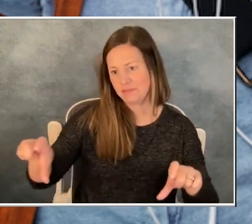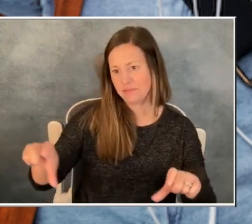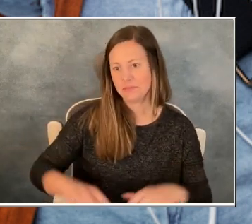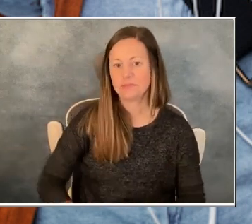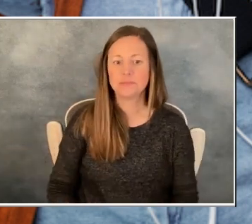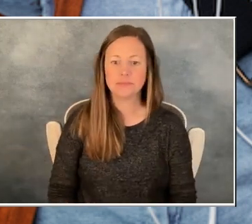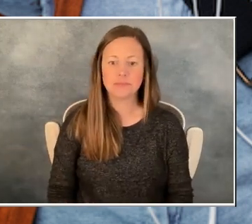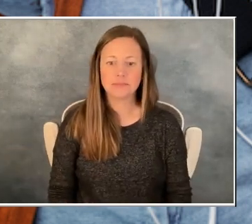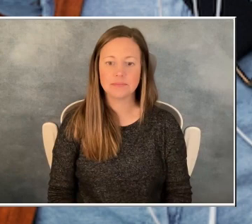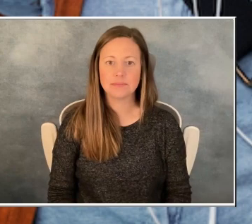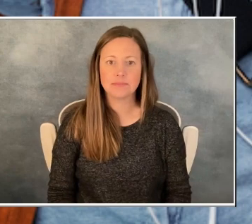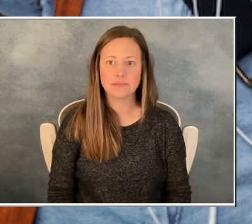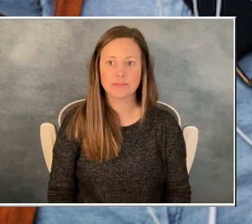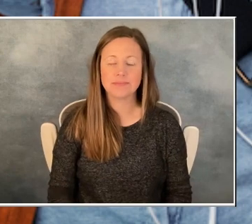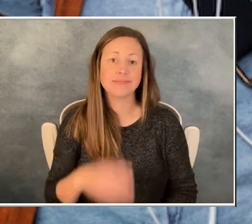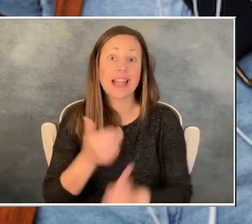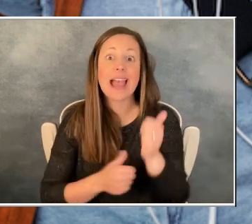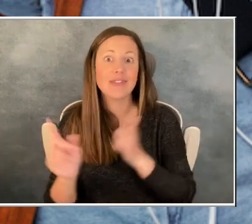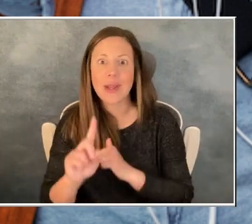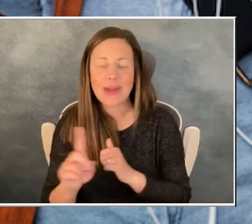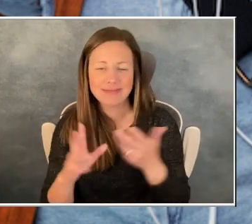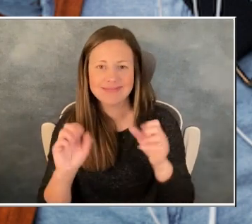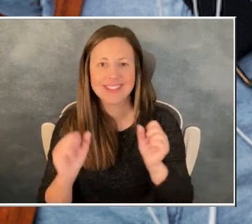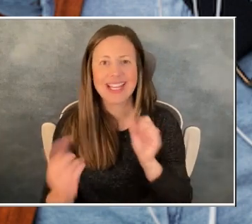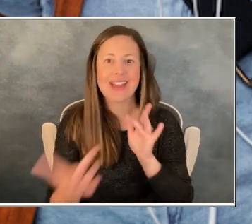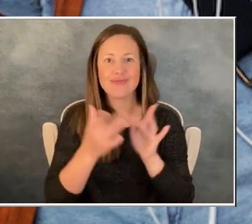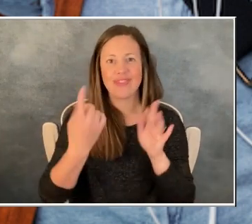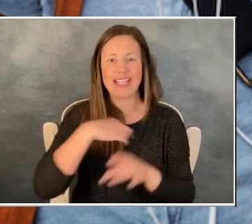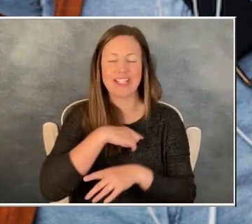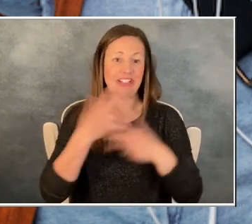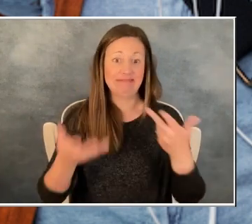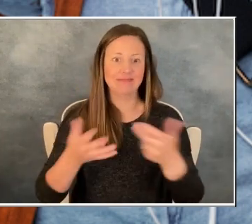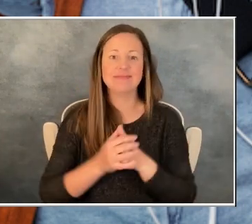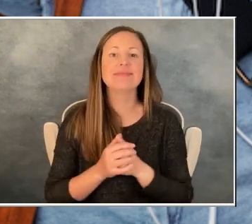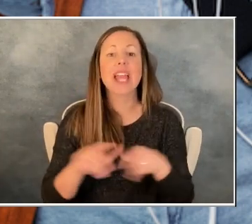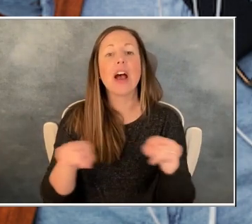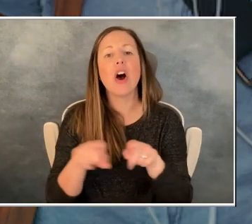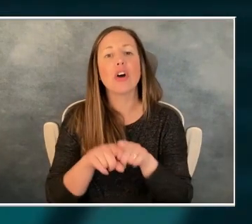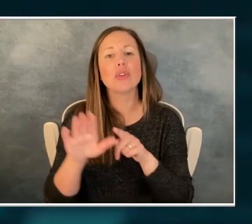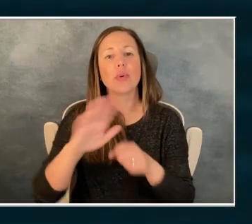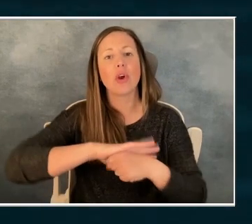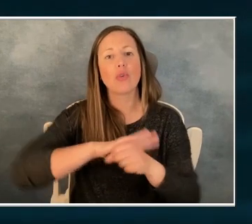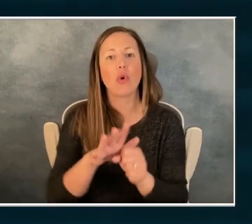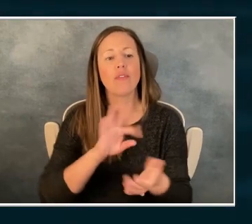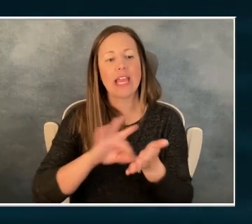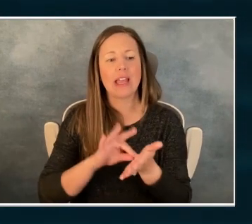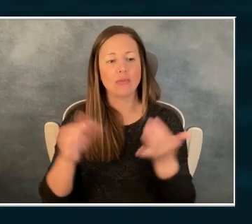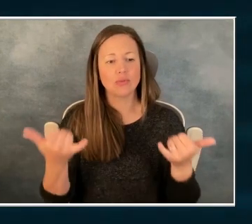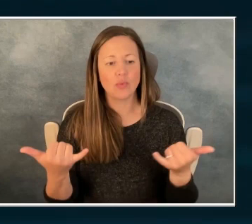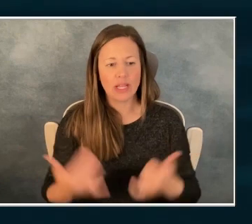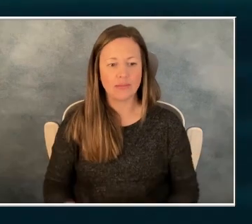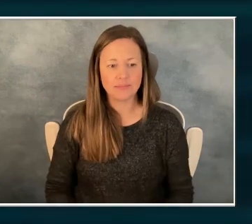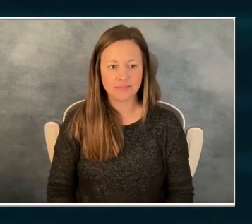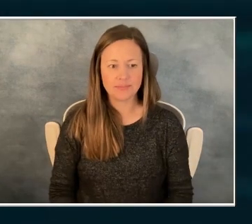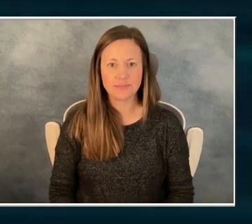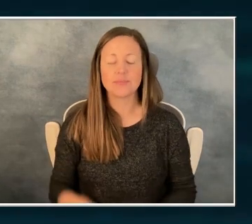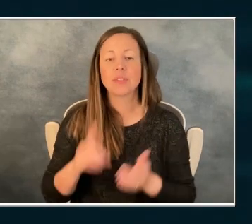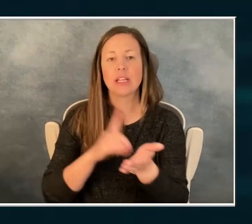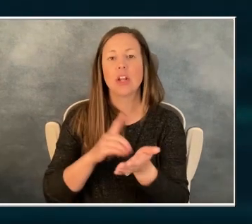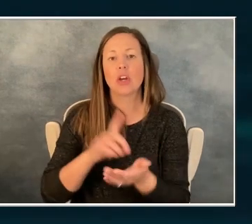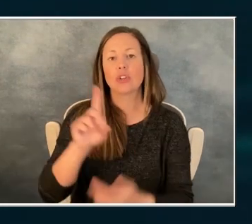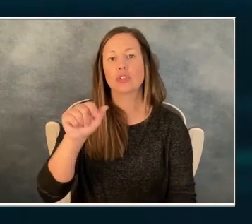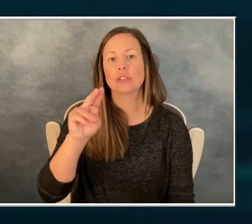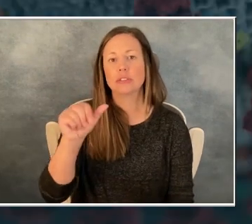medicalnewsnetwork@kumc.edu. We're everywhere, basically, so you can reach us. We also want to give you your COVID count today. Dr. Dana Hawkinson has the